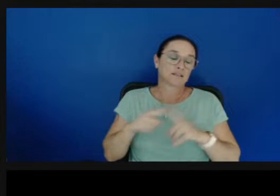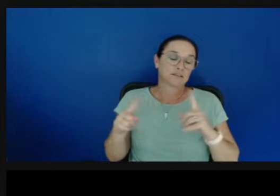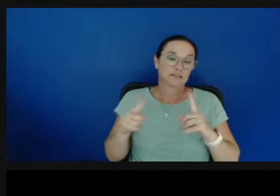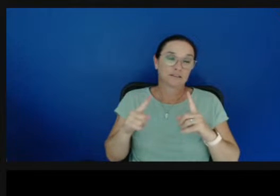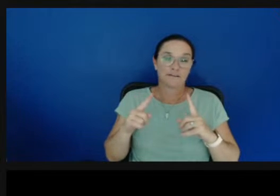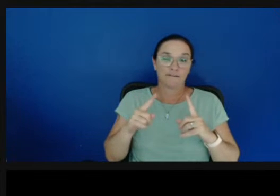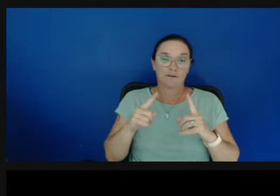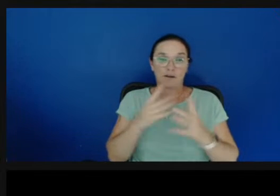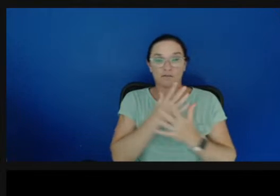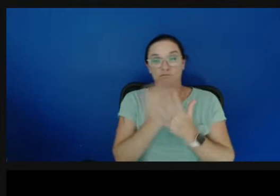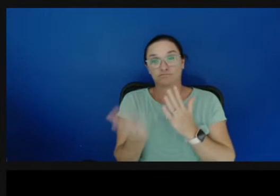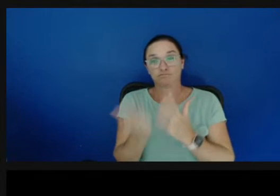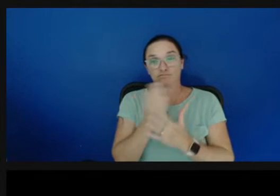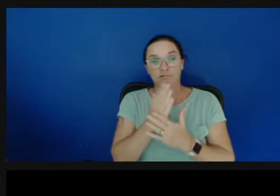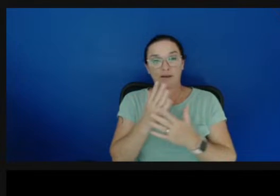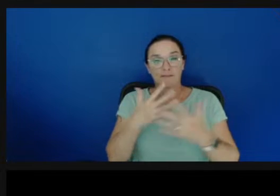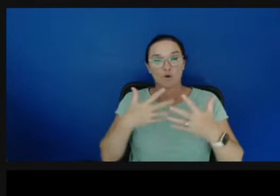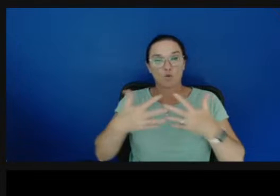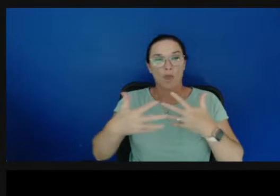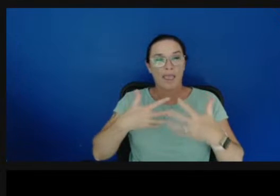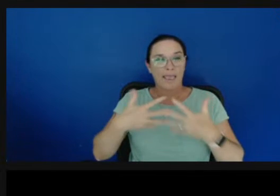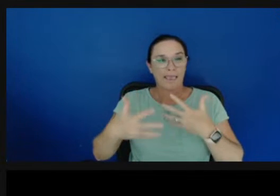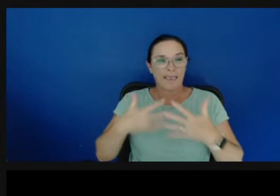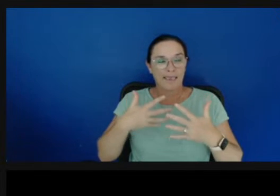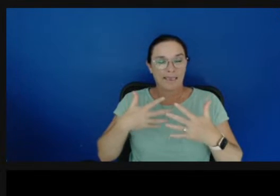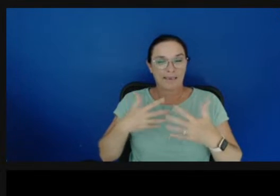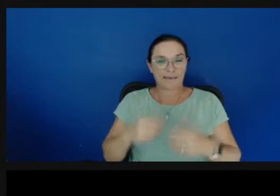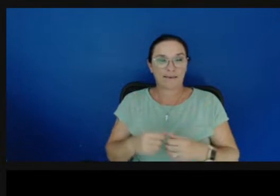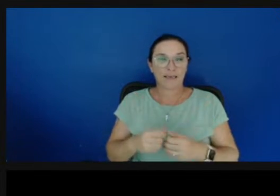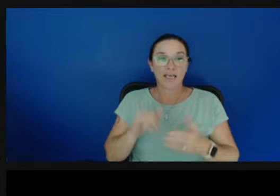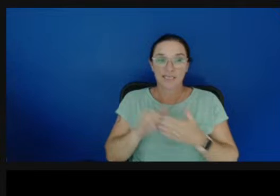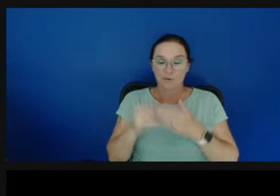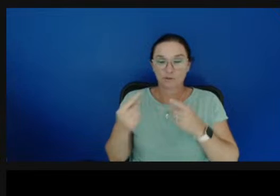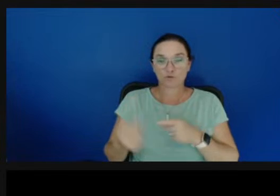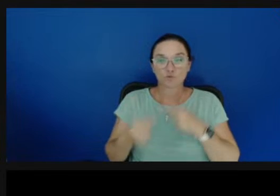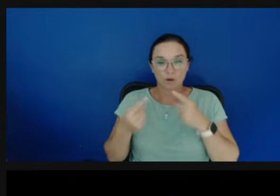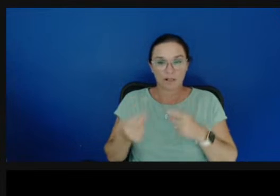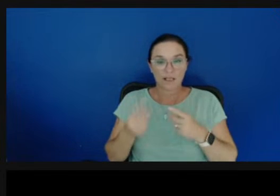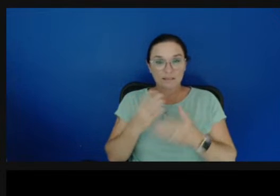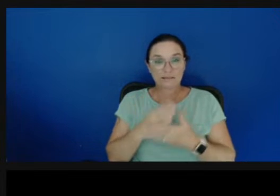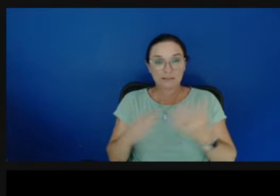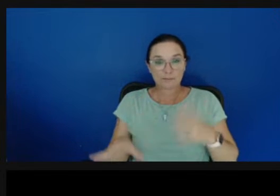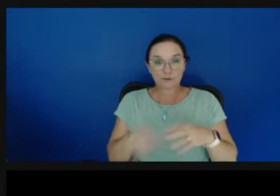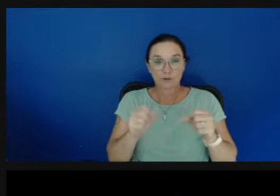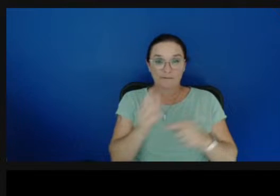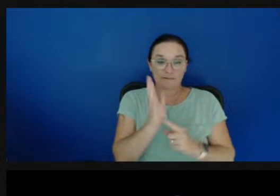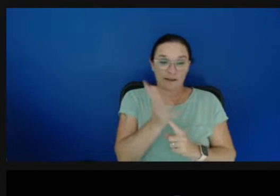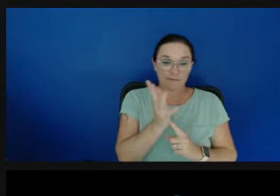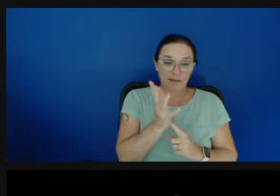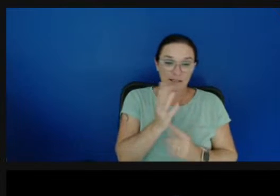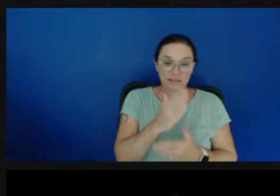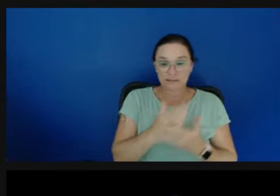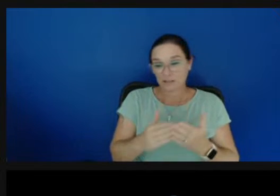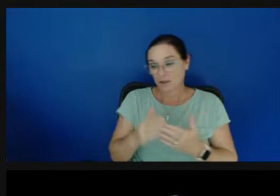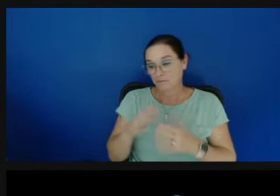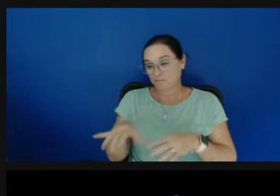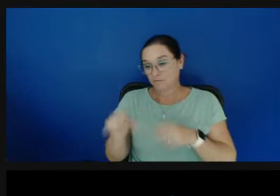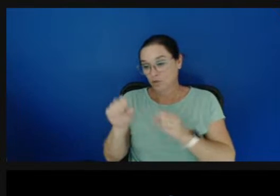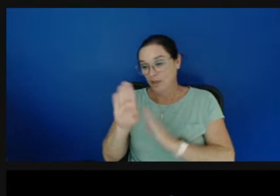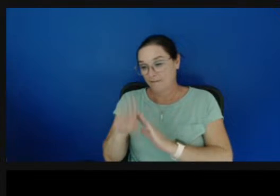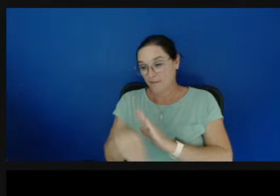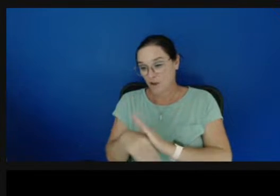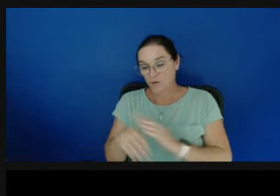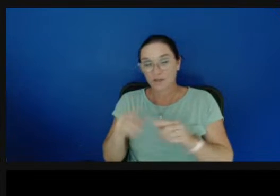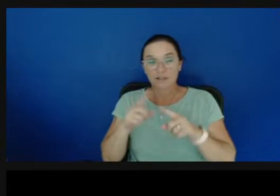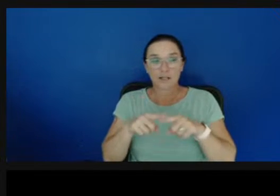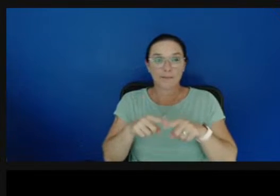of gray that it's dealing with. That was a struggle. Some of them took 5 minutes, some of them took 30 minutes, depending on what